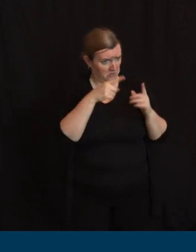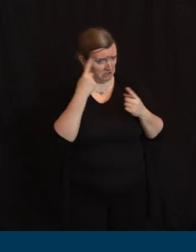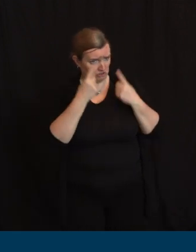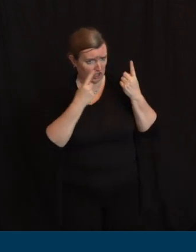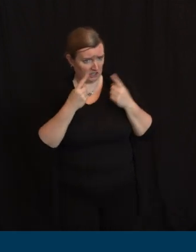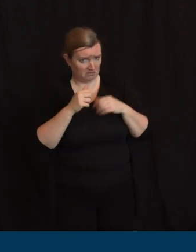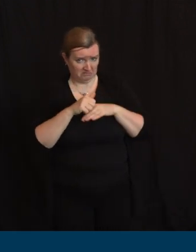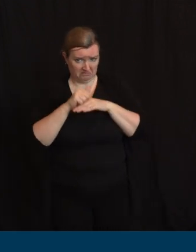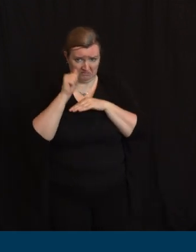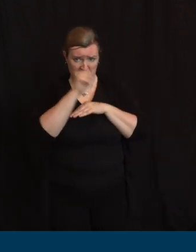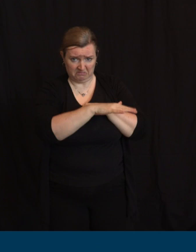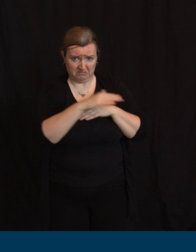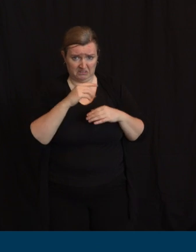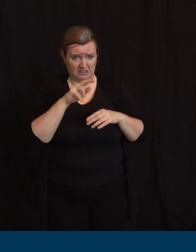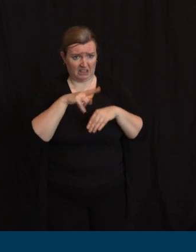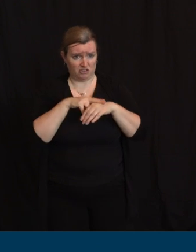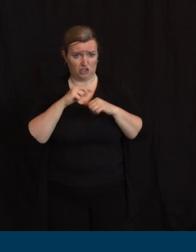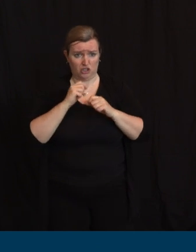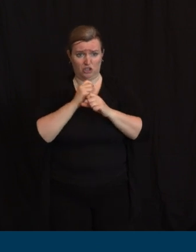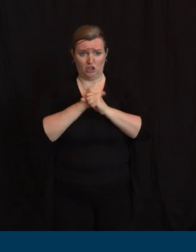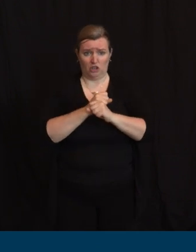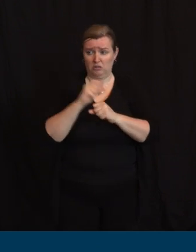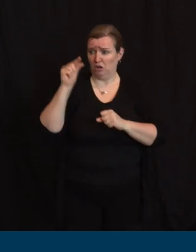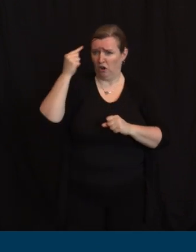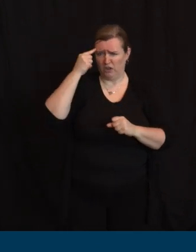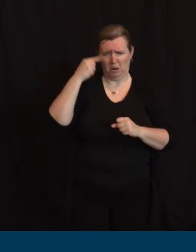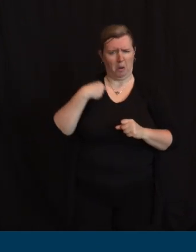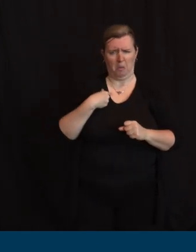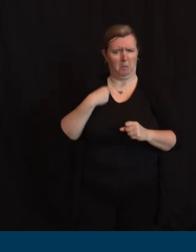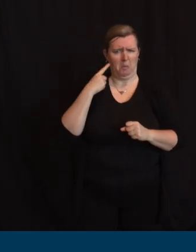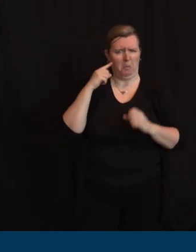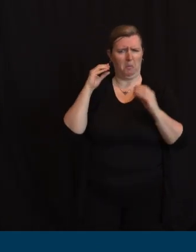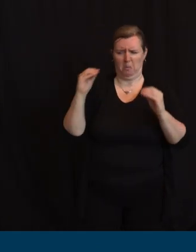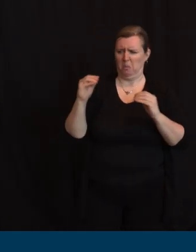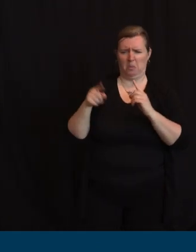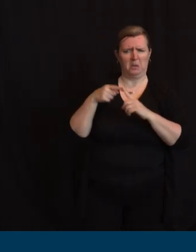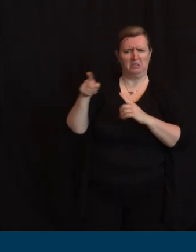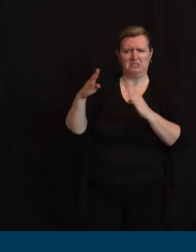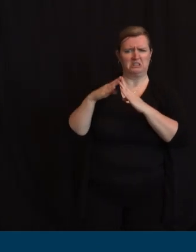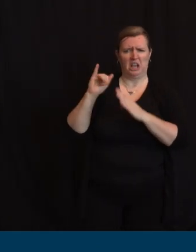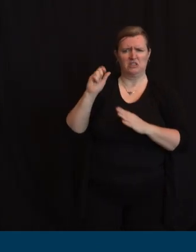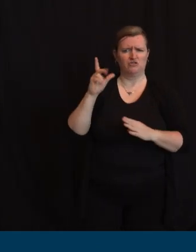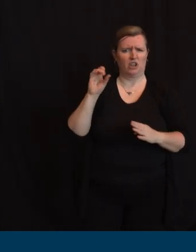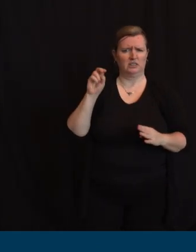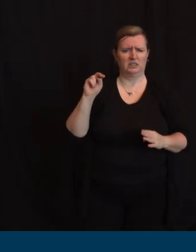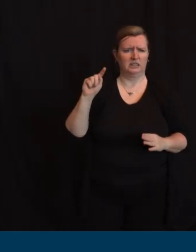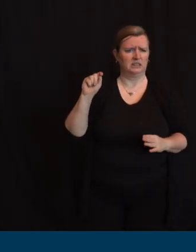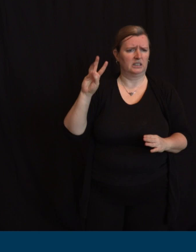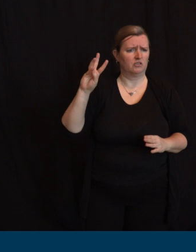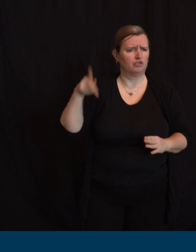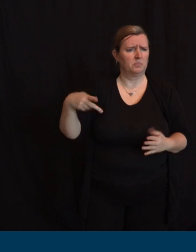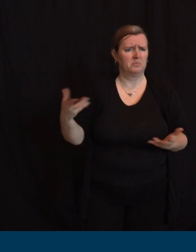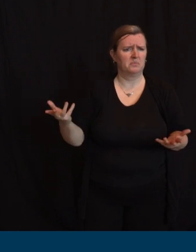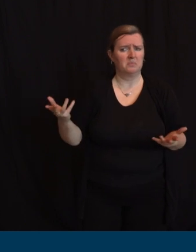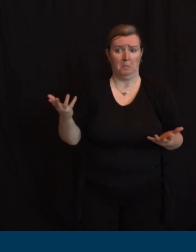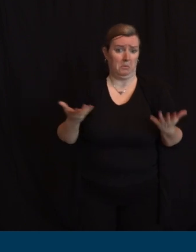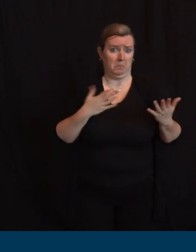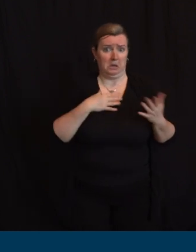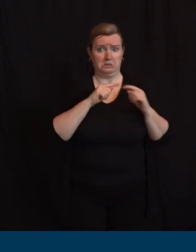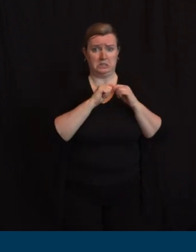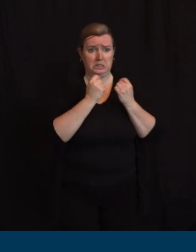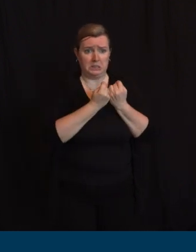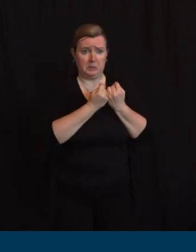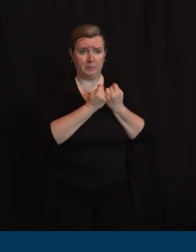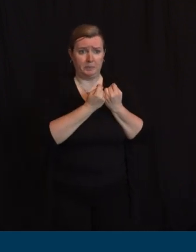It is quite possible our intergovernmental affairs team, which has been run with exceptional leadership by Mike